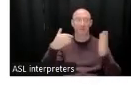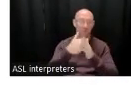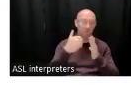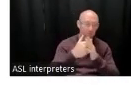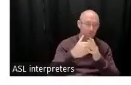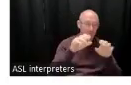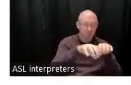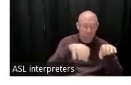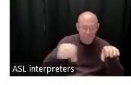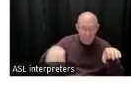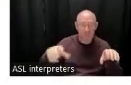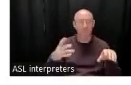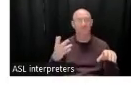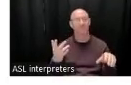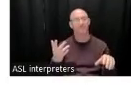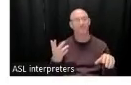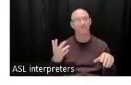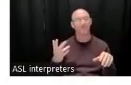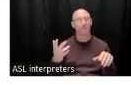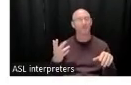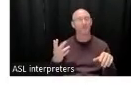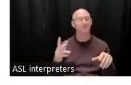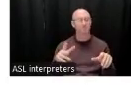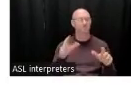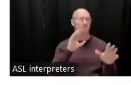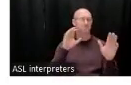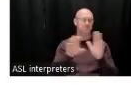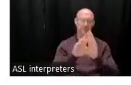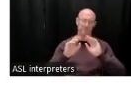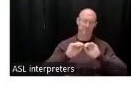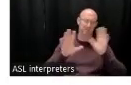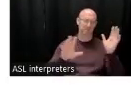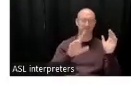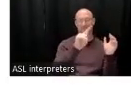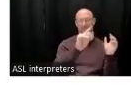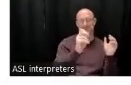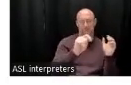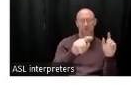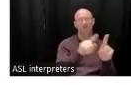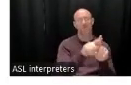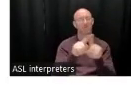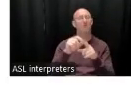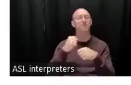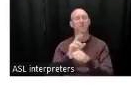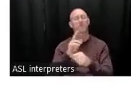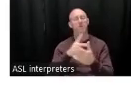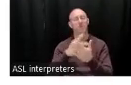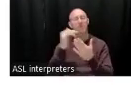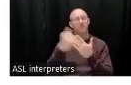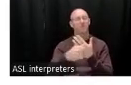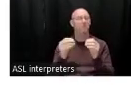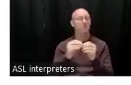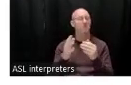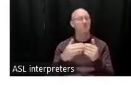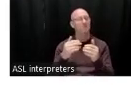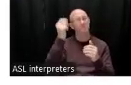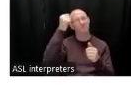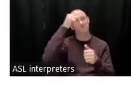together. So it can clarify your text, and it also just makes your project more memorable. It makes